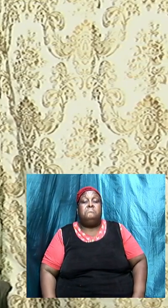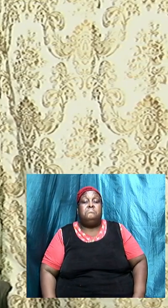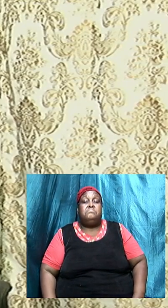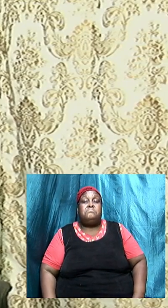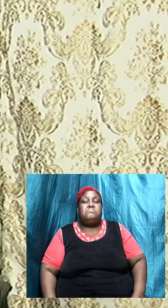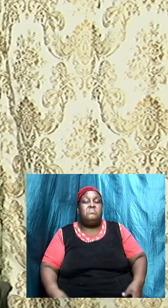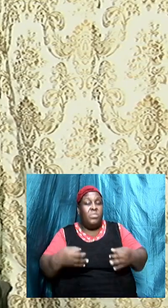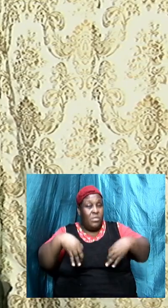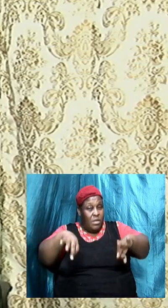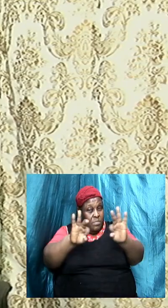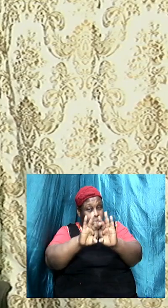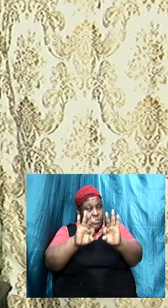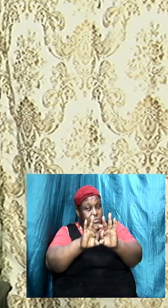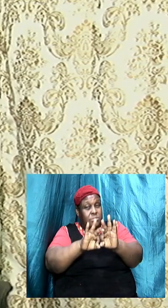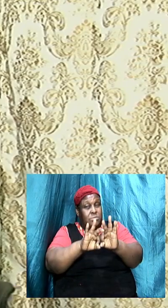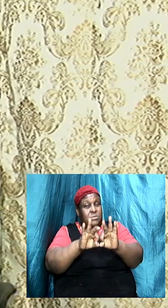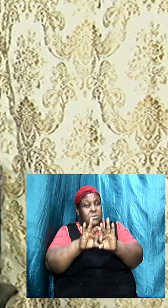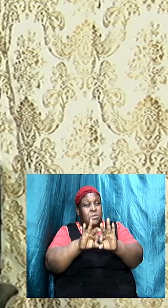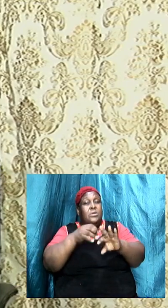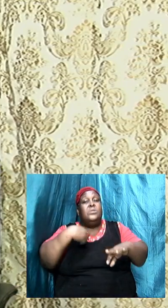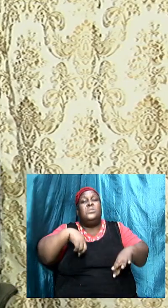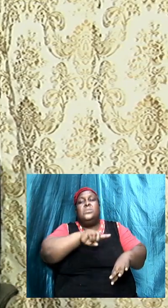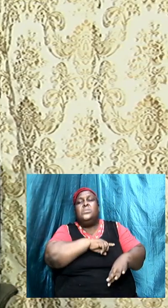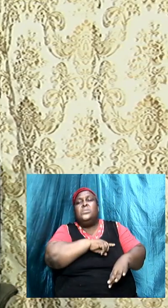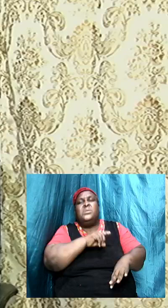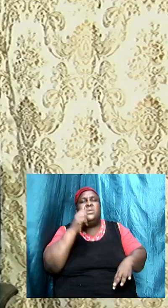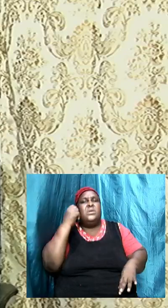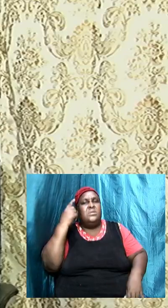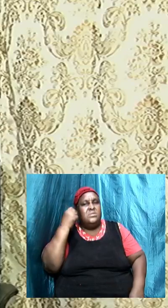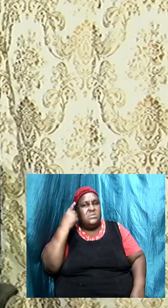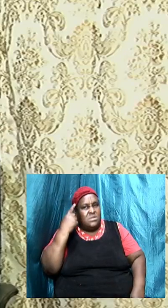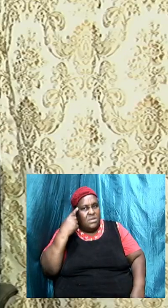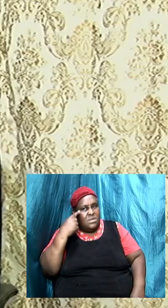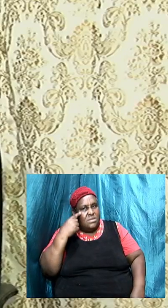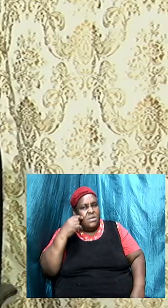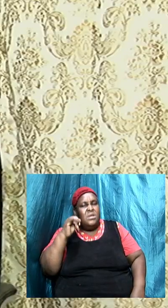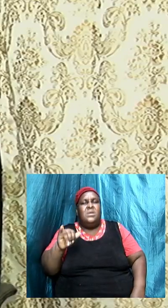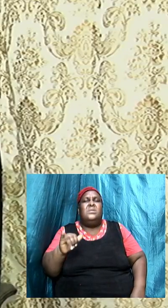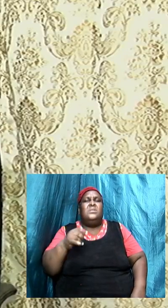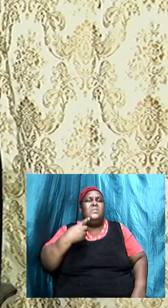So it's important then that we understand that